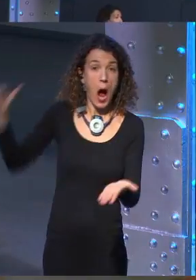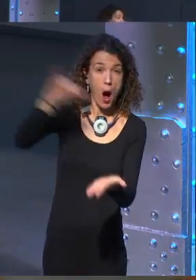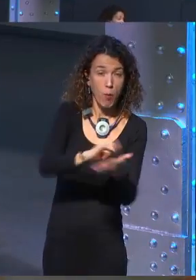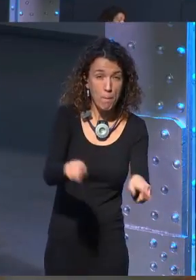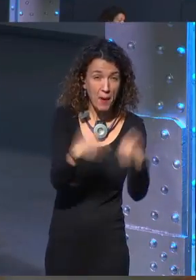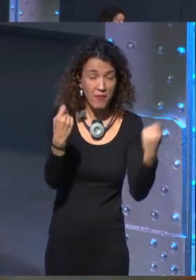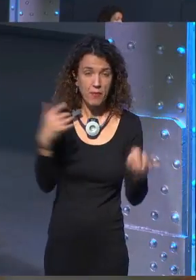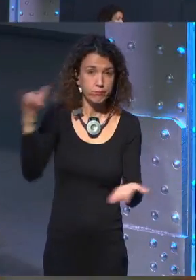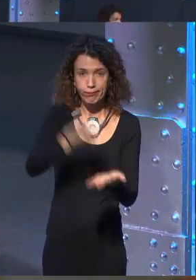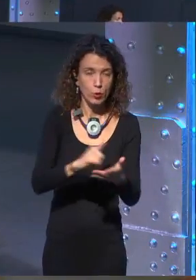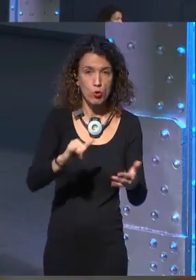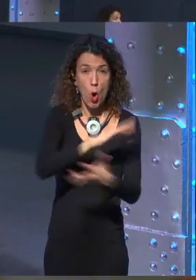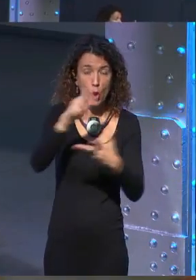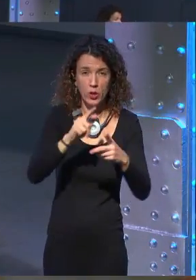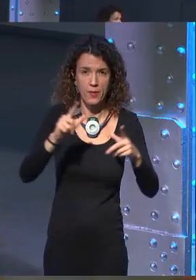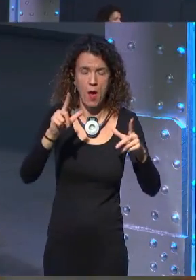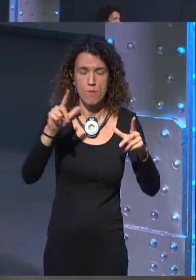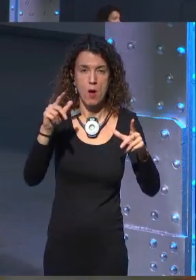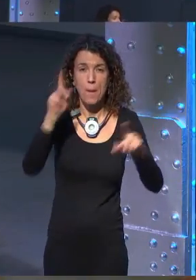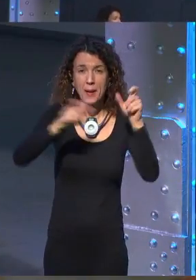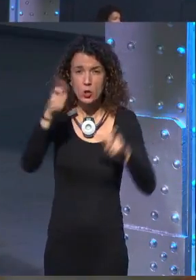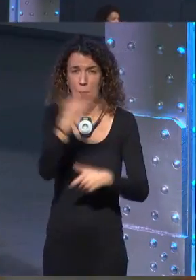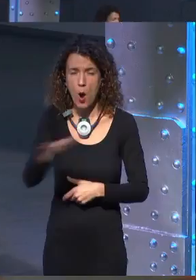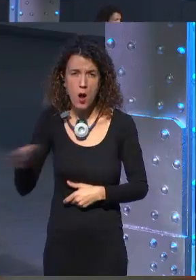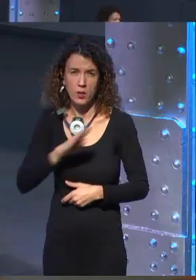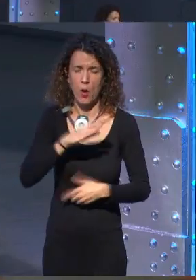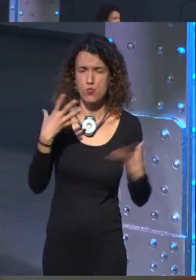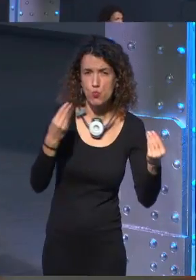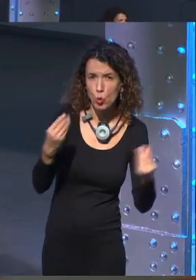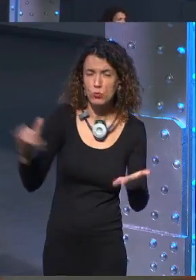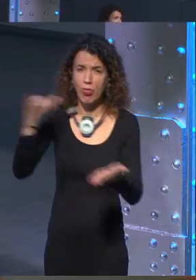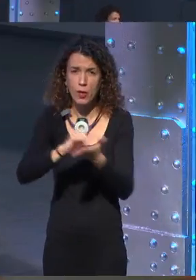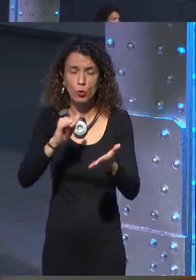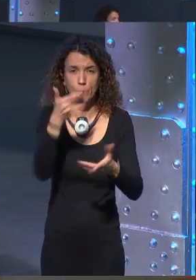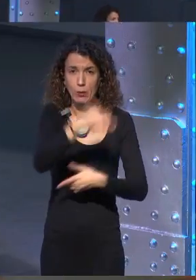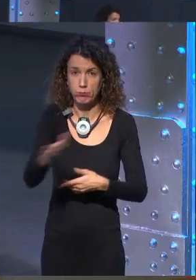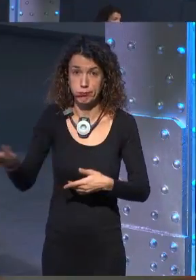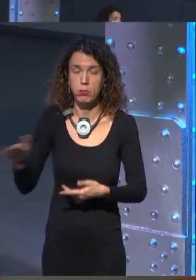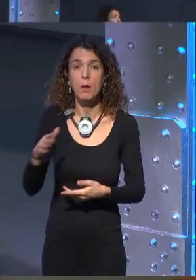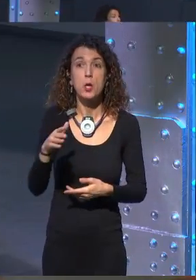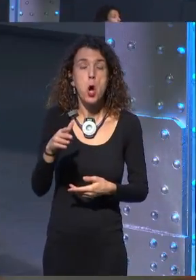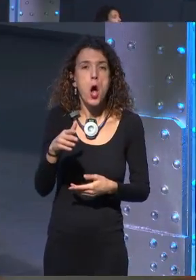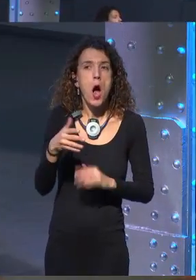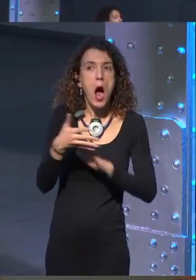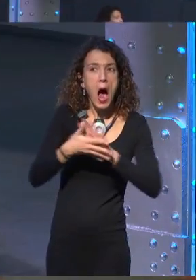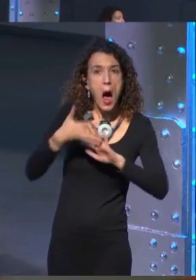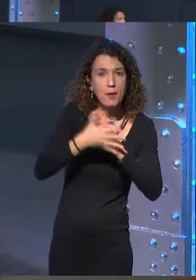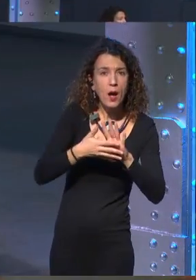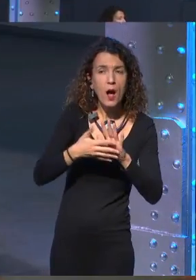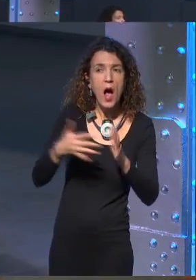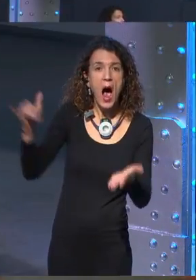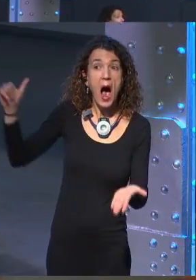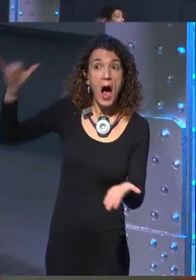broadcasts. Right? 163 people dead in Newfoundland. But we never hear about the planes that landed